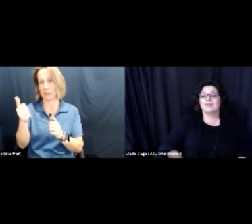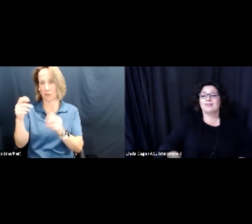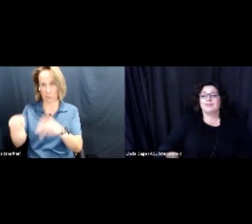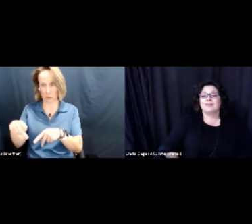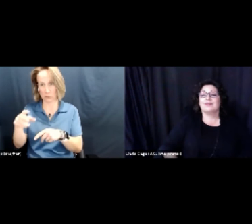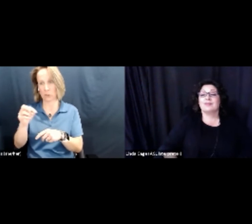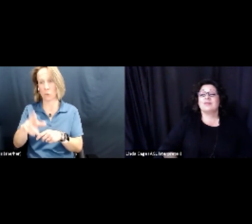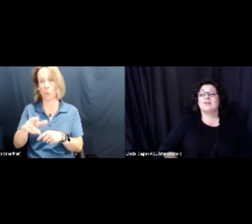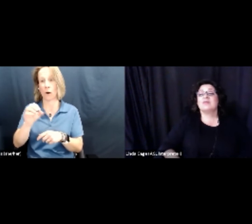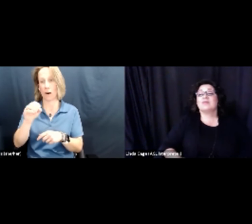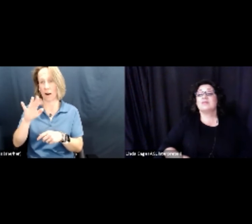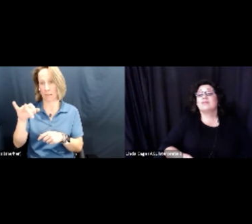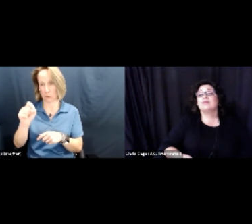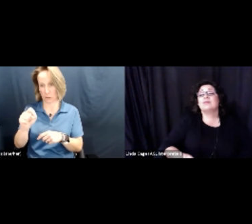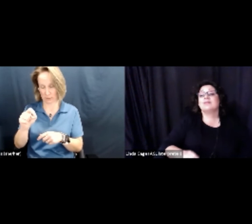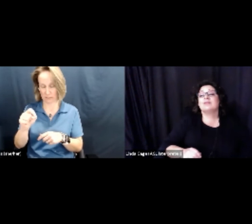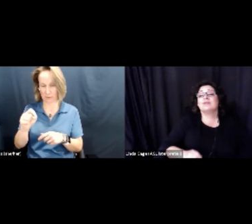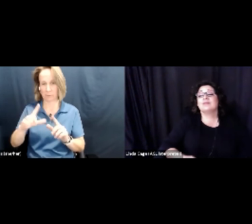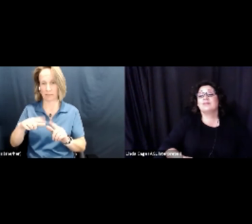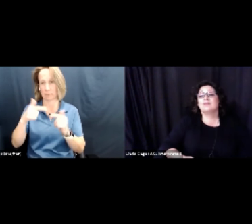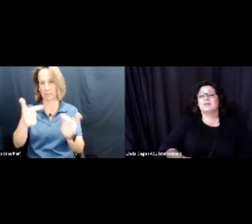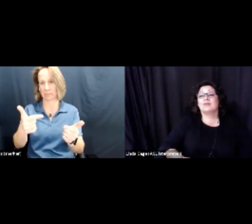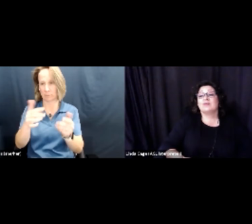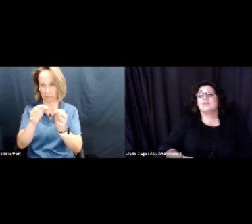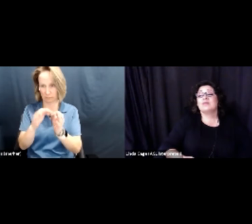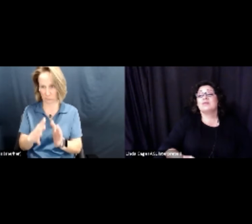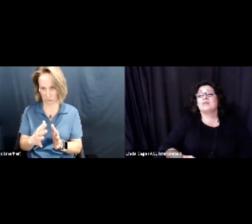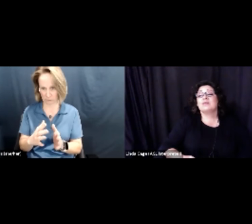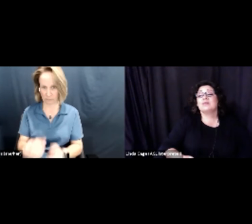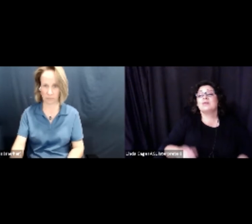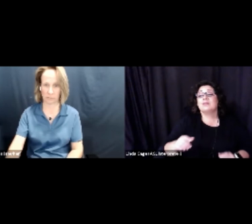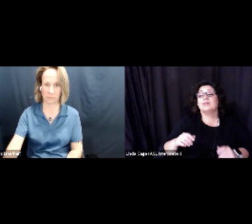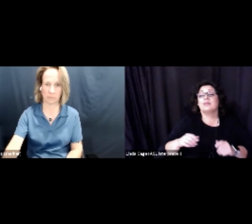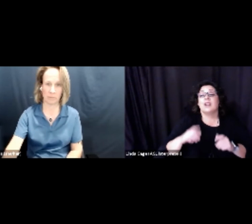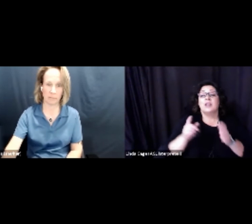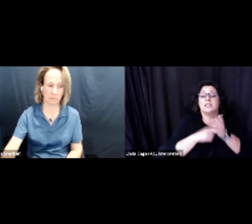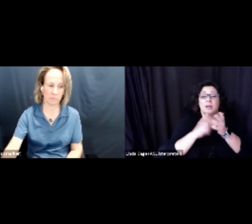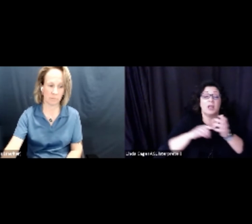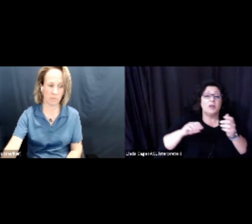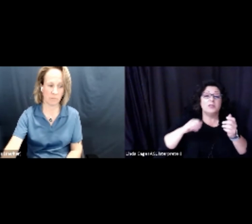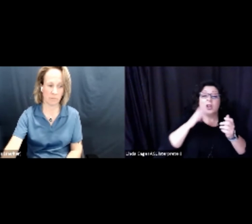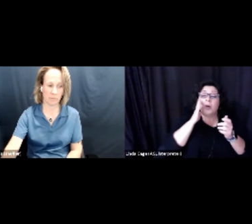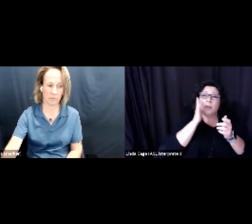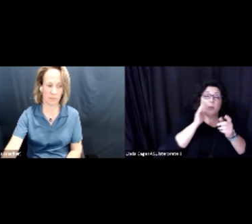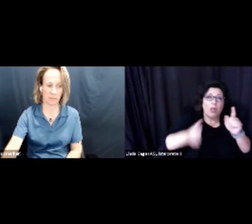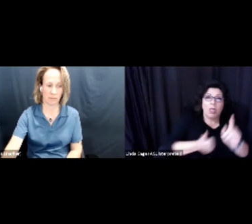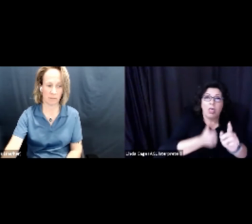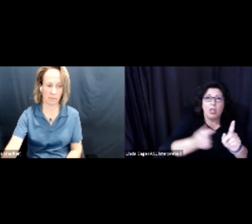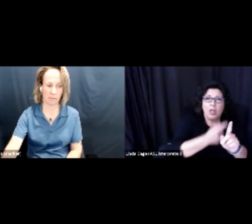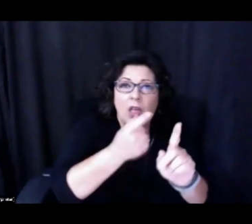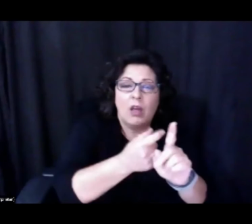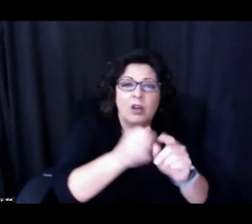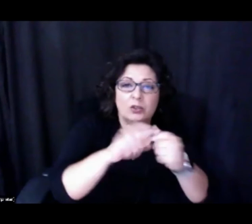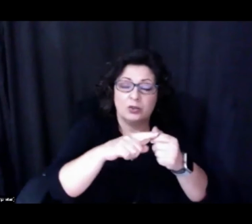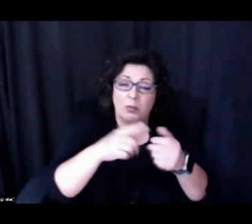stalking. So sometimes people will stalk to perpetrate sexual violence or to commit harm.